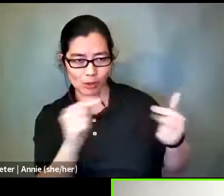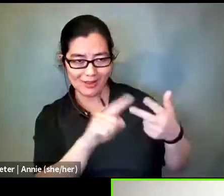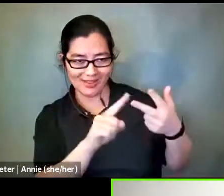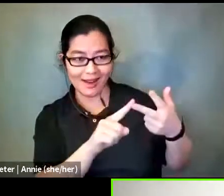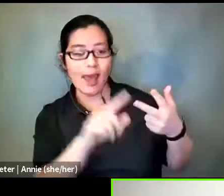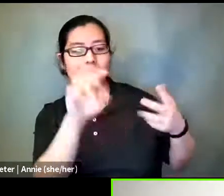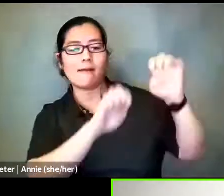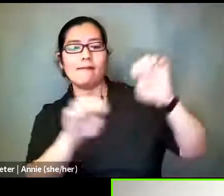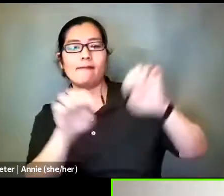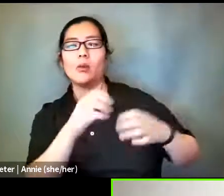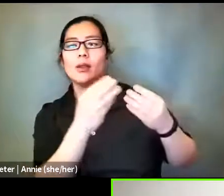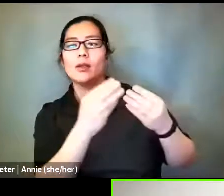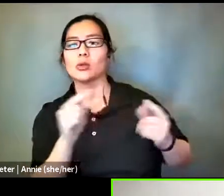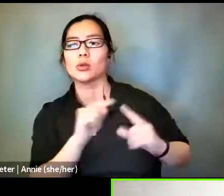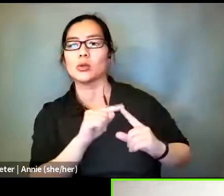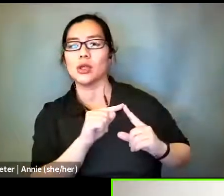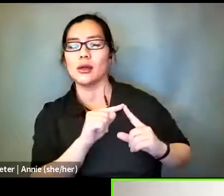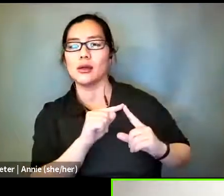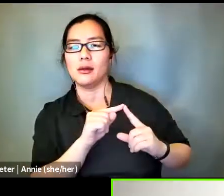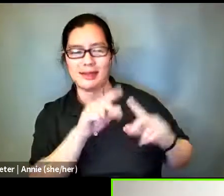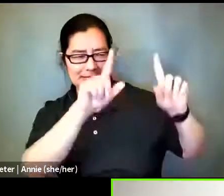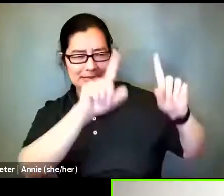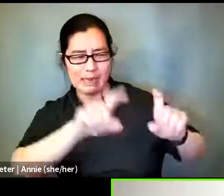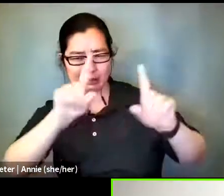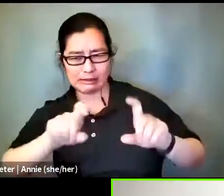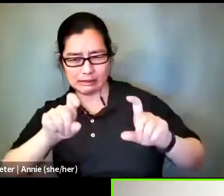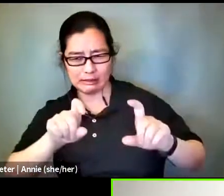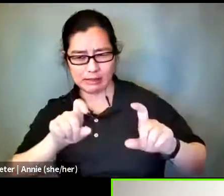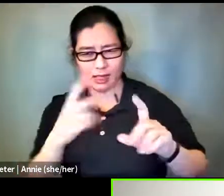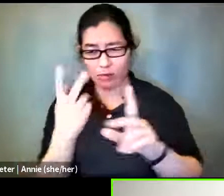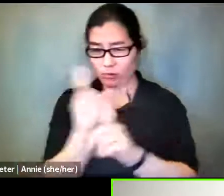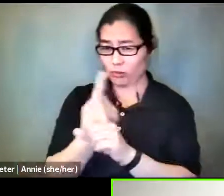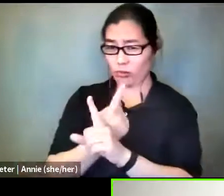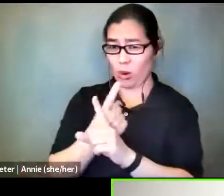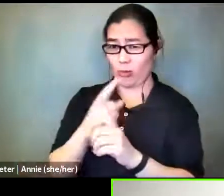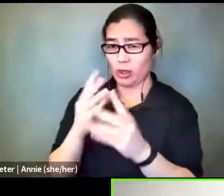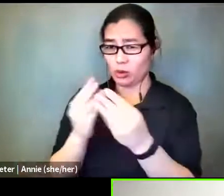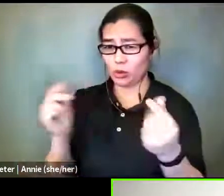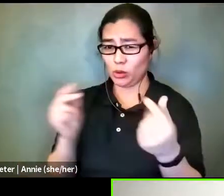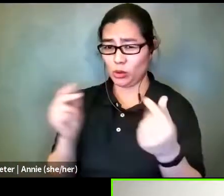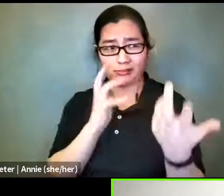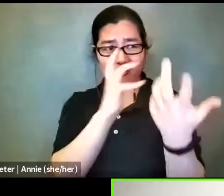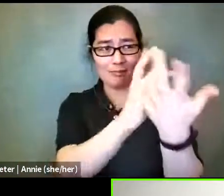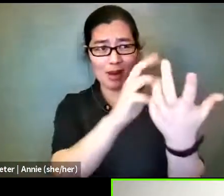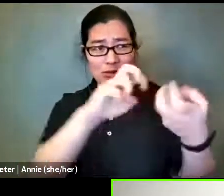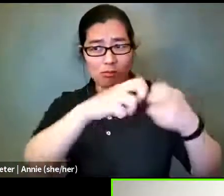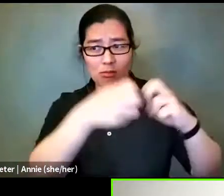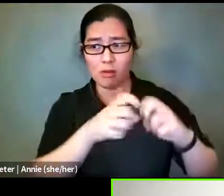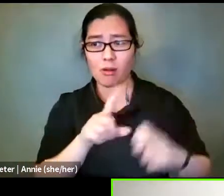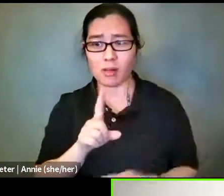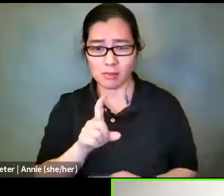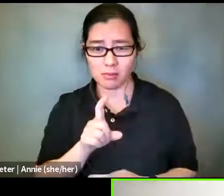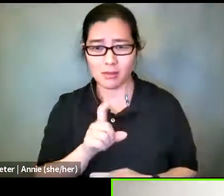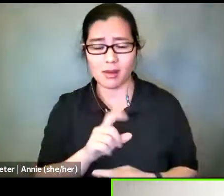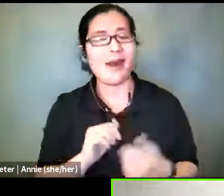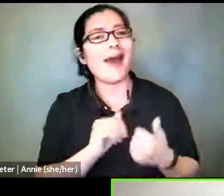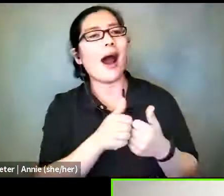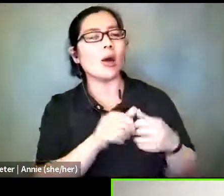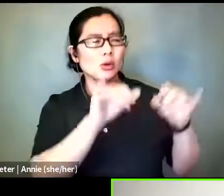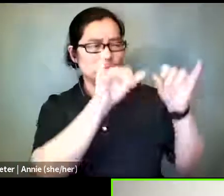just testing it and piloting it. Is it right? Is this the right system? And then iterating. How are you kind of measuring and